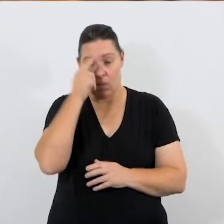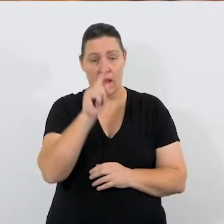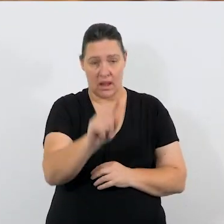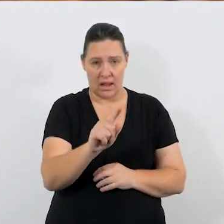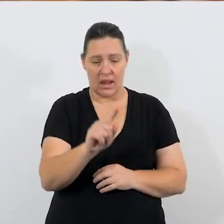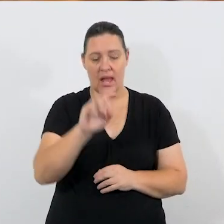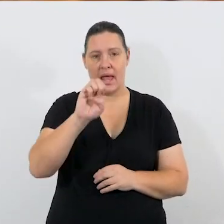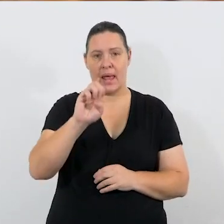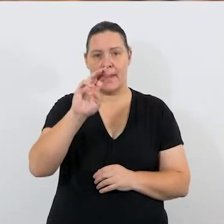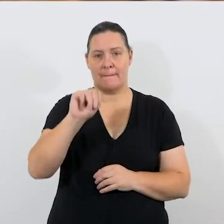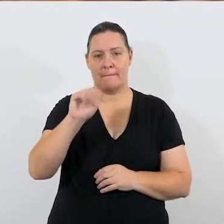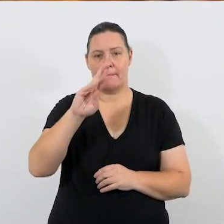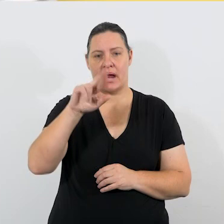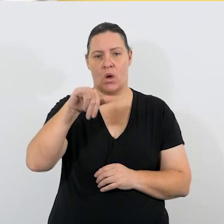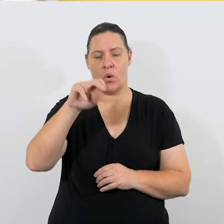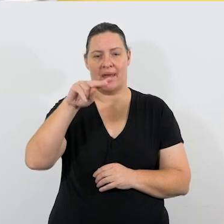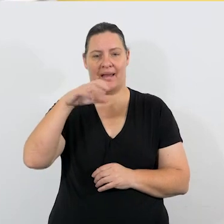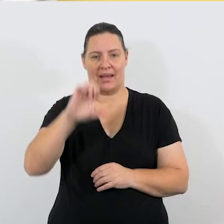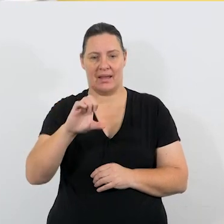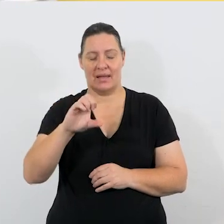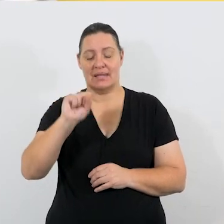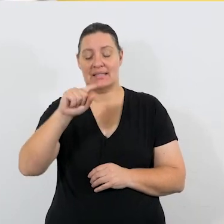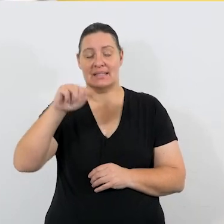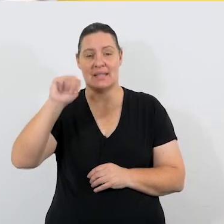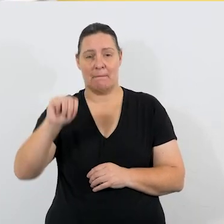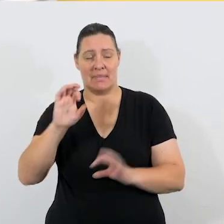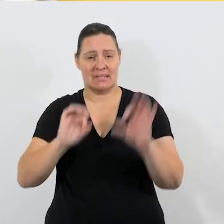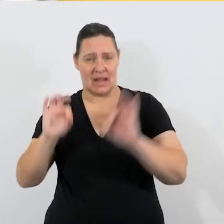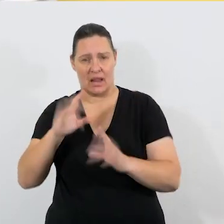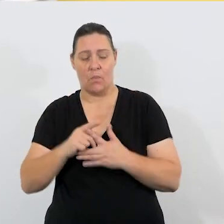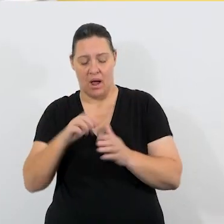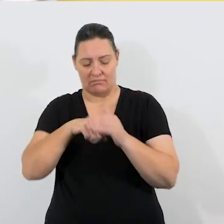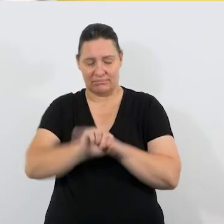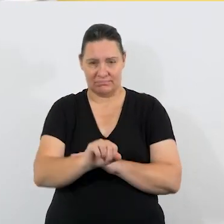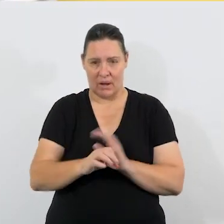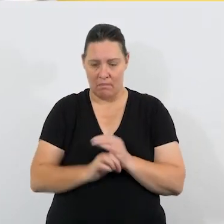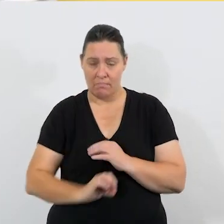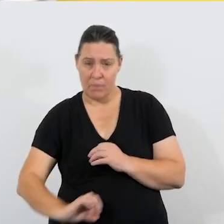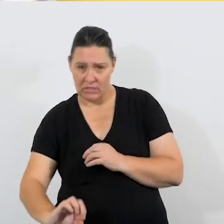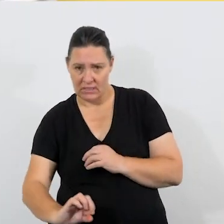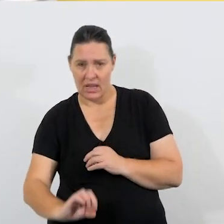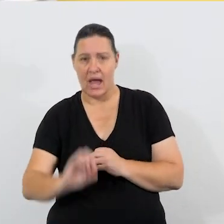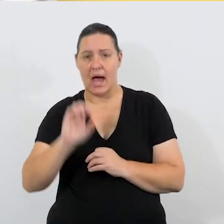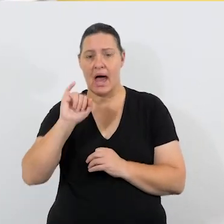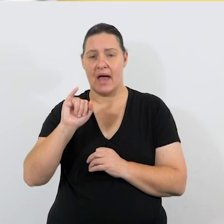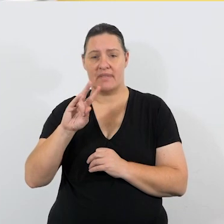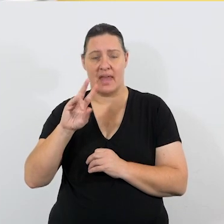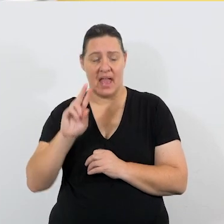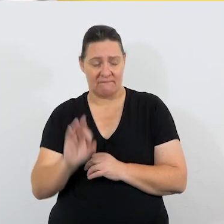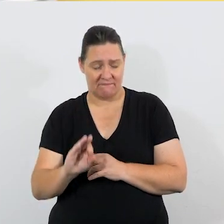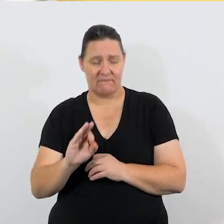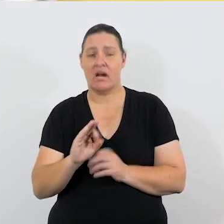Did you know that embryonic stem cells are embryos that were actually taken out during IVF and were never used